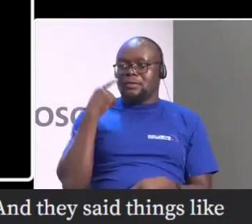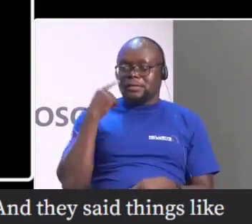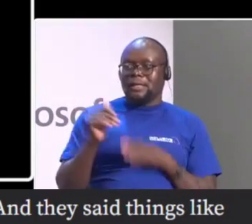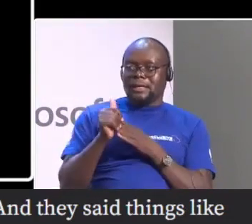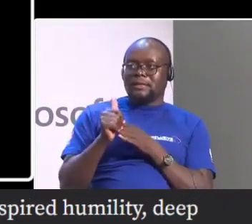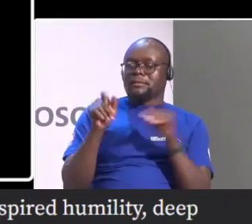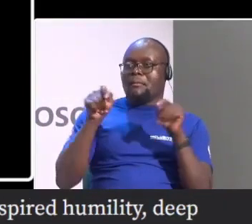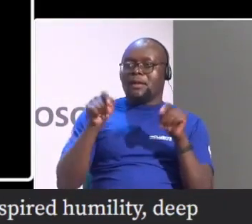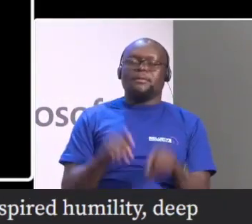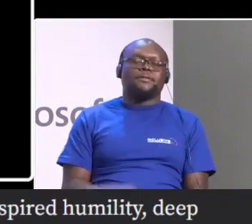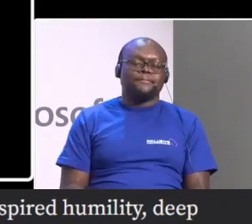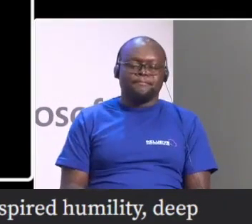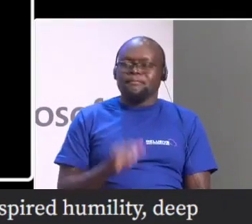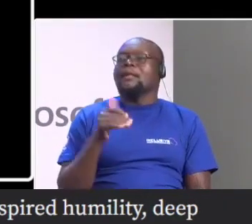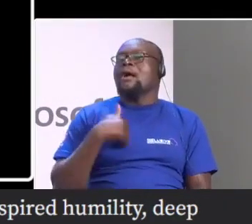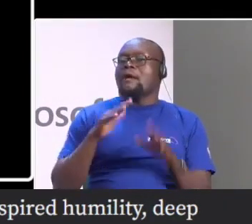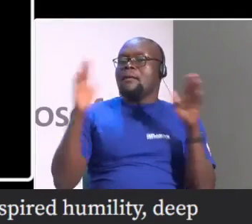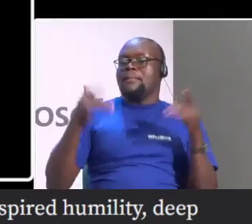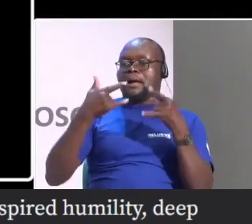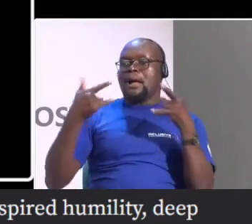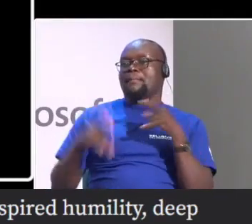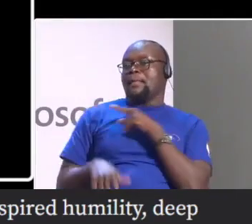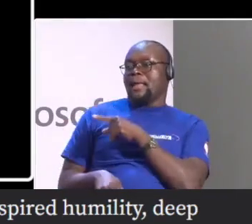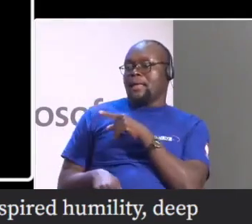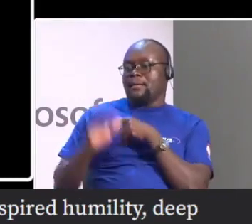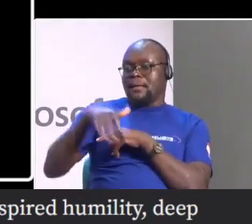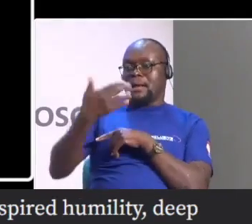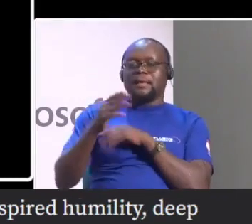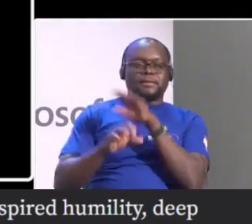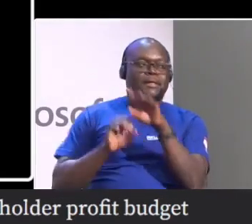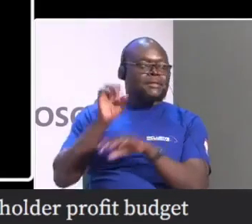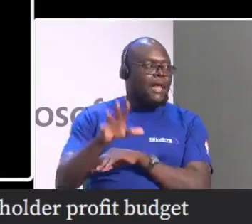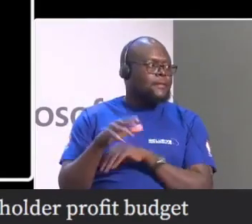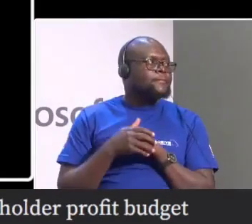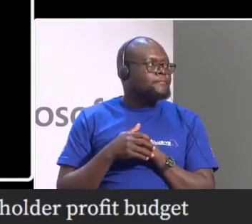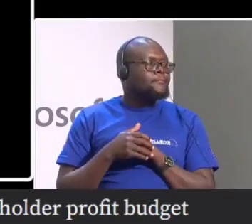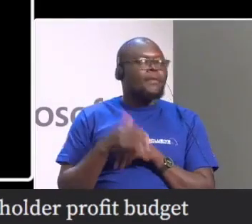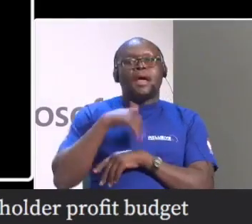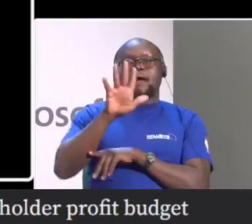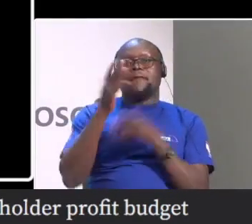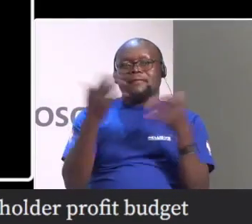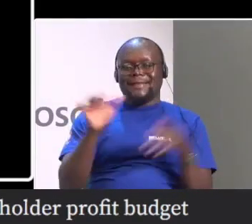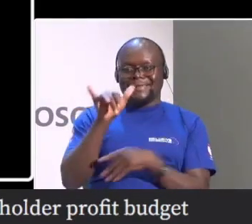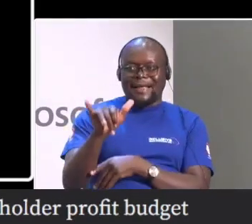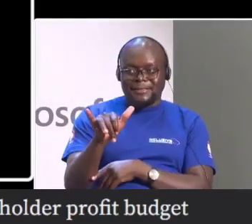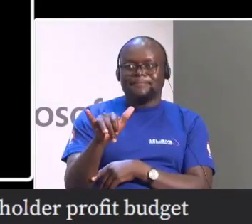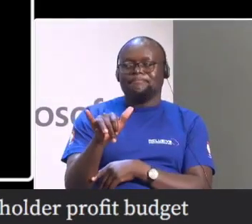leadership management. There's a massive gap here. Next slide. There were 5 things that